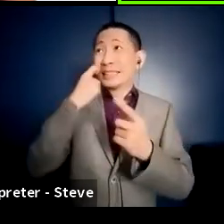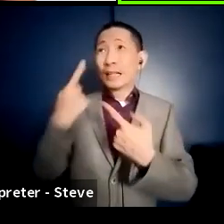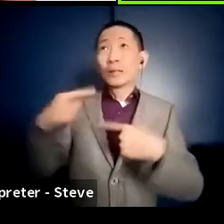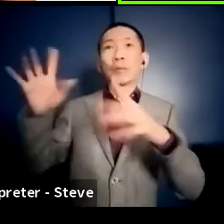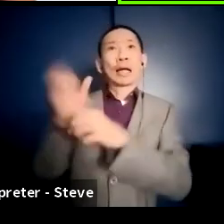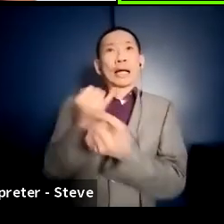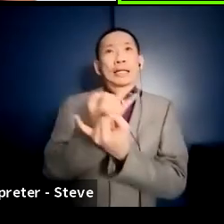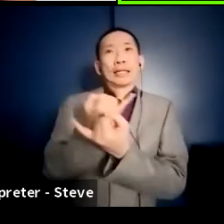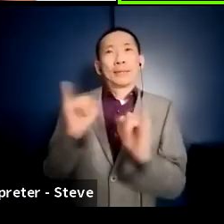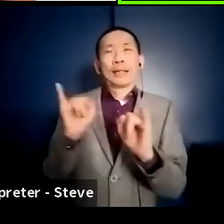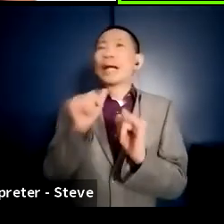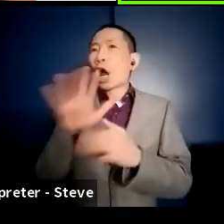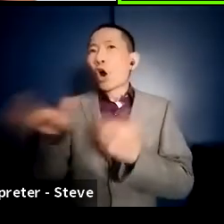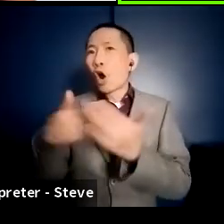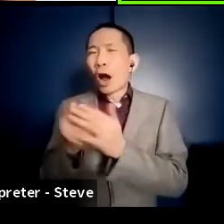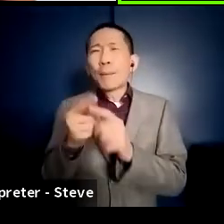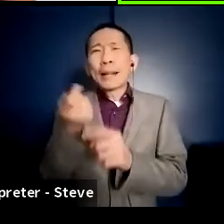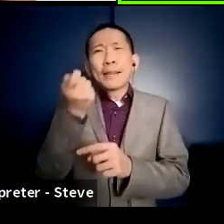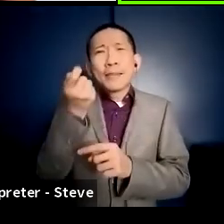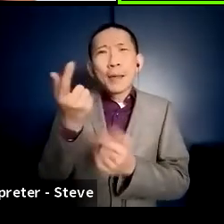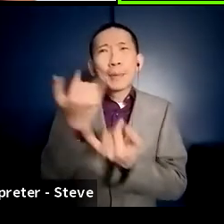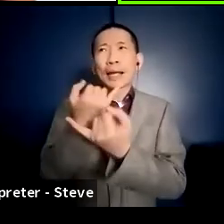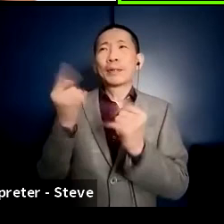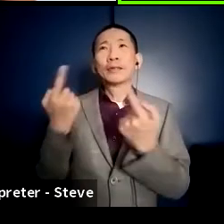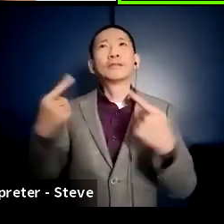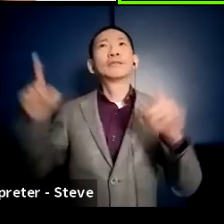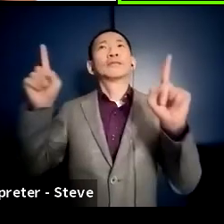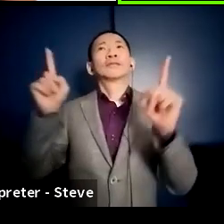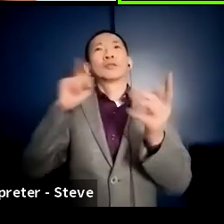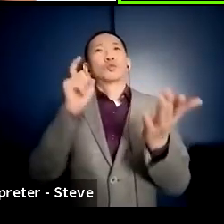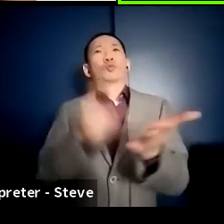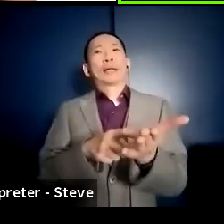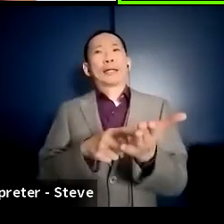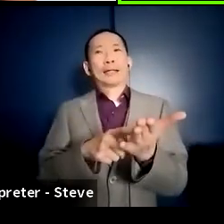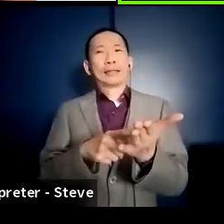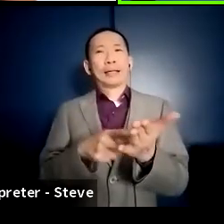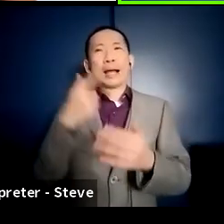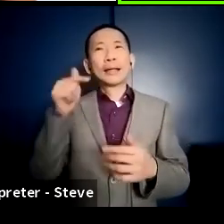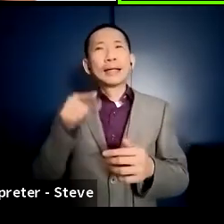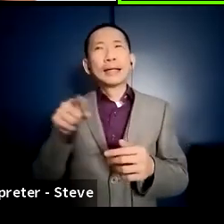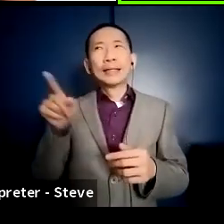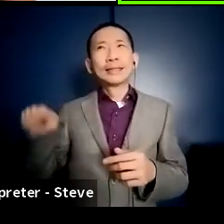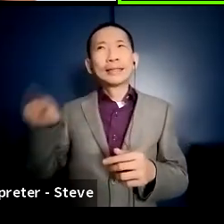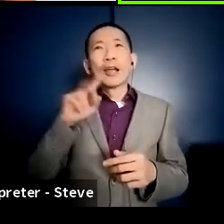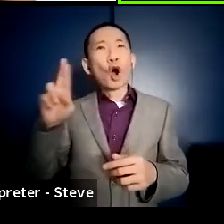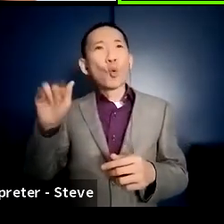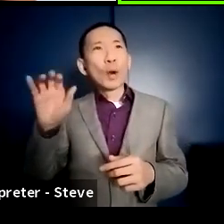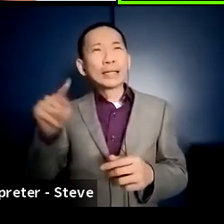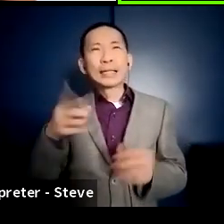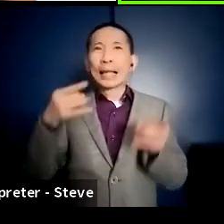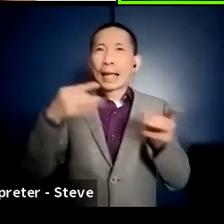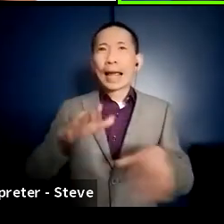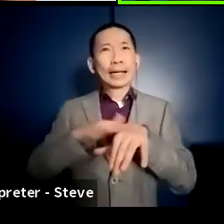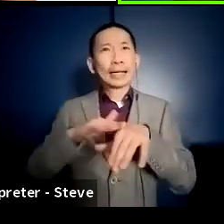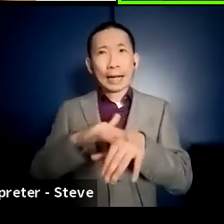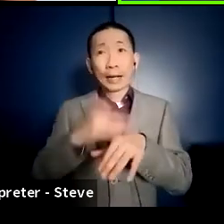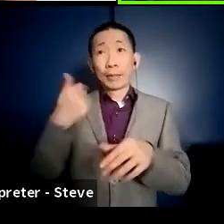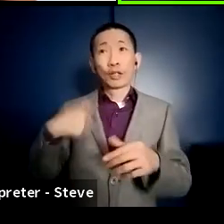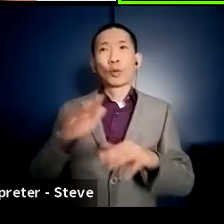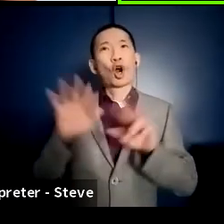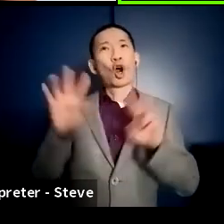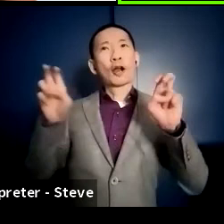sovereignty, not all of it, literally a smidgen of it, finally recognized, because they're racist and they hate Natives because we're on their land. We're on